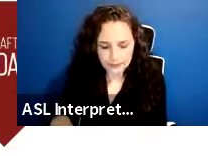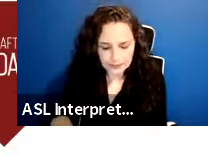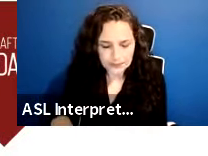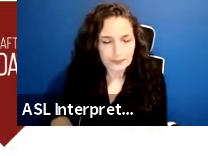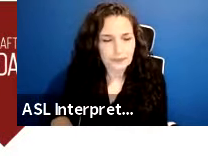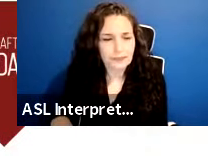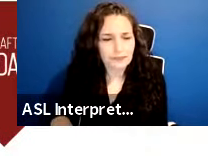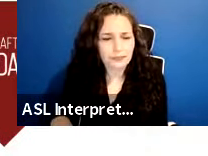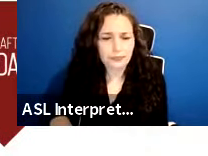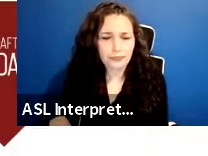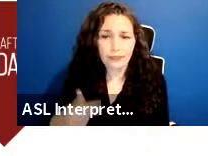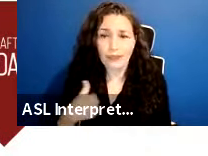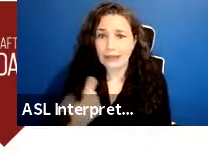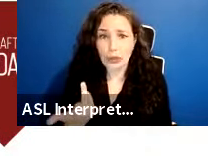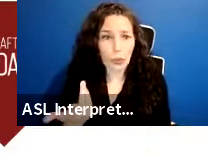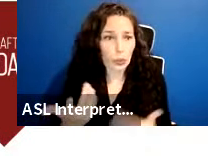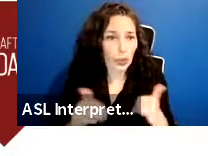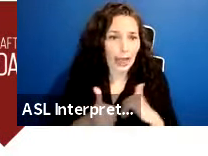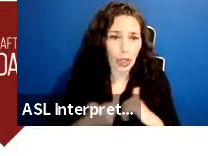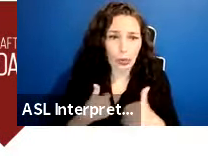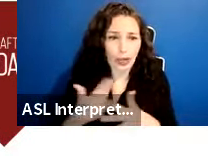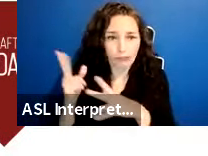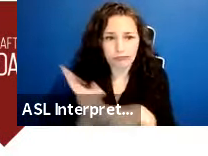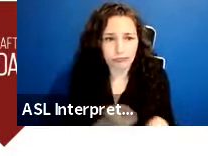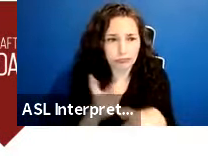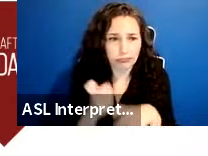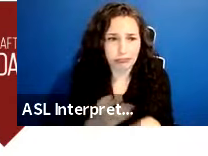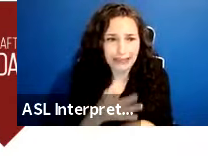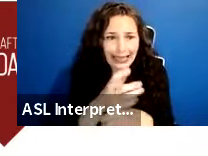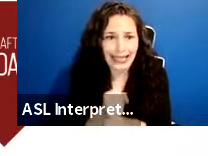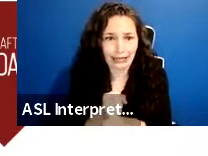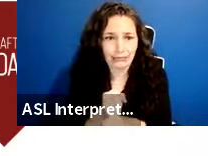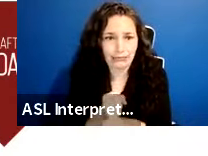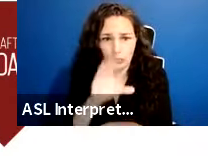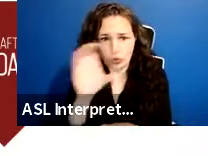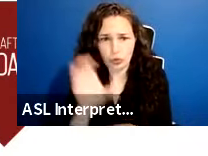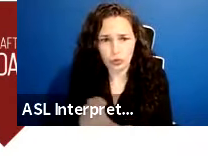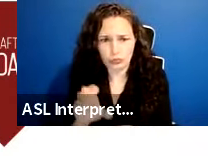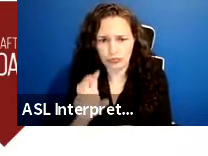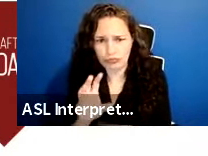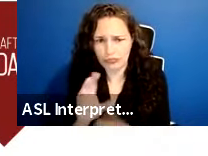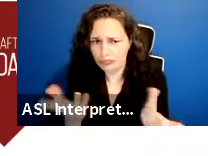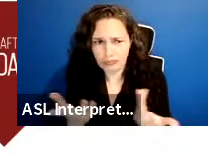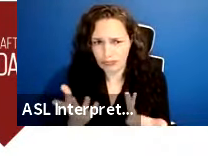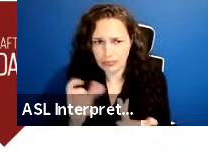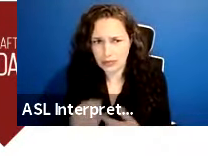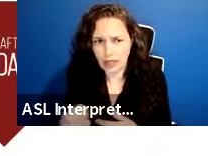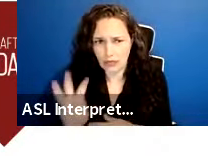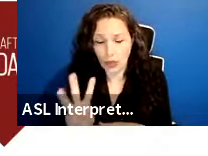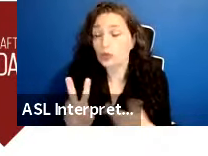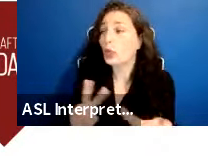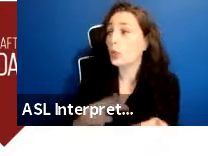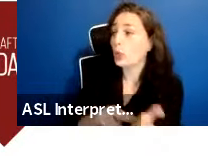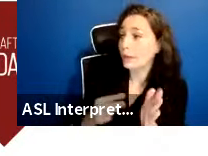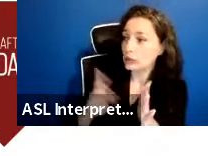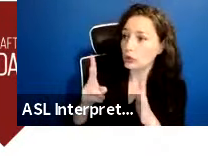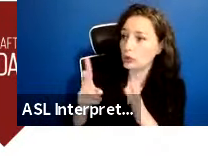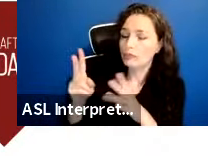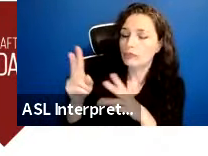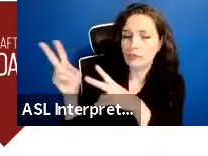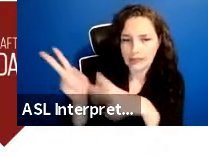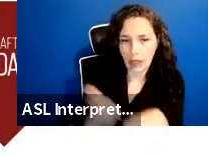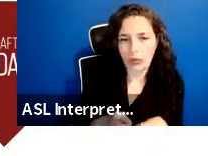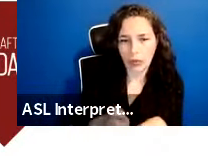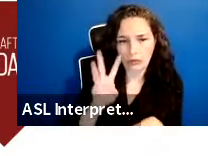So how do I get the Zoom software? Well, you download it from the Zoom website. And again, that is zoom.us. The page for